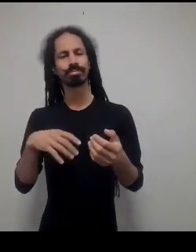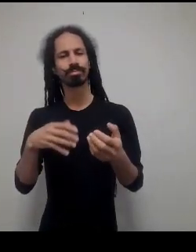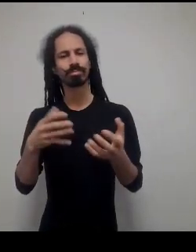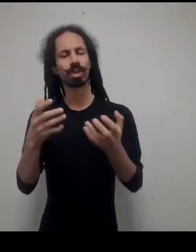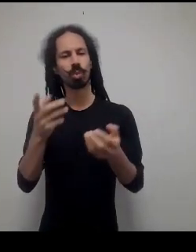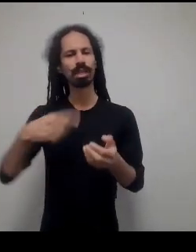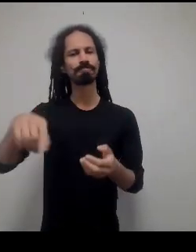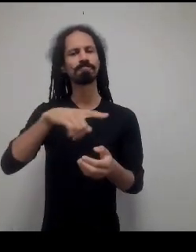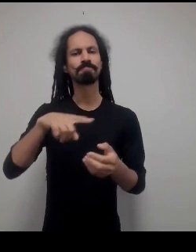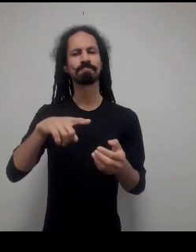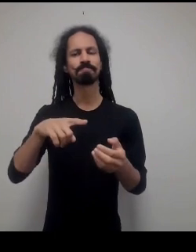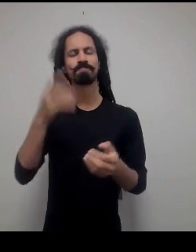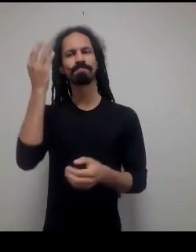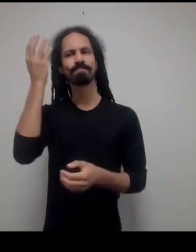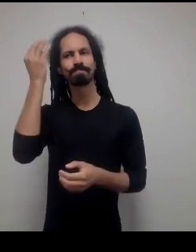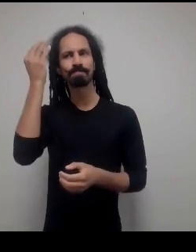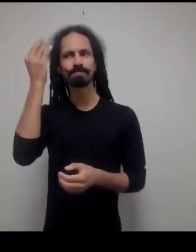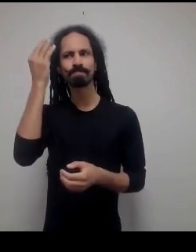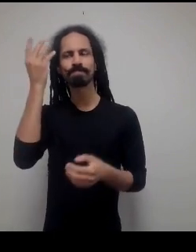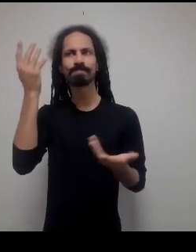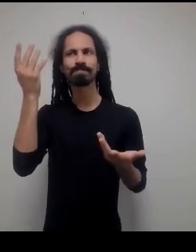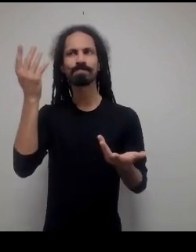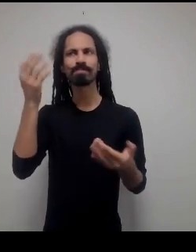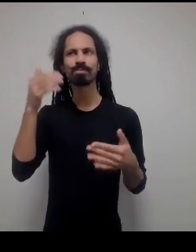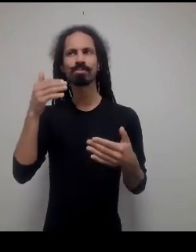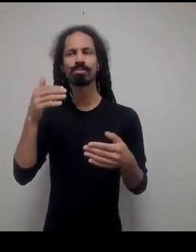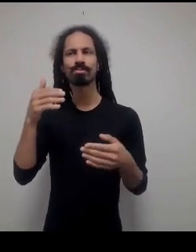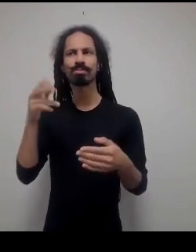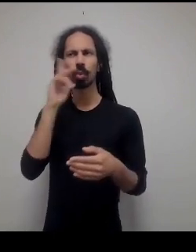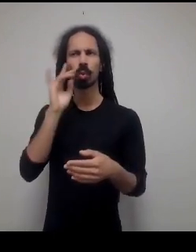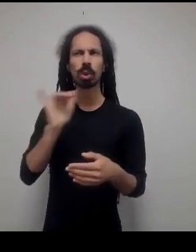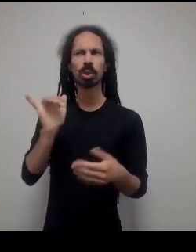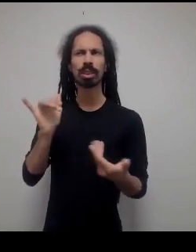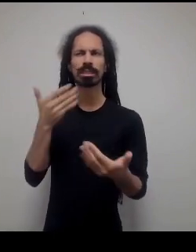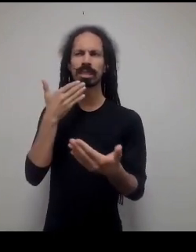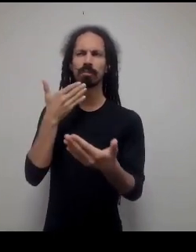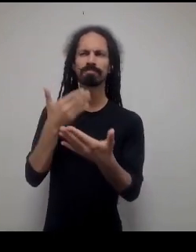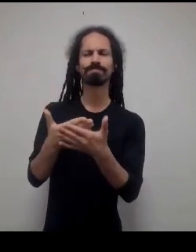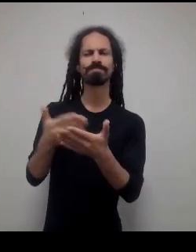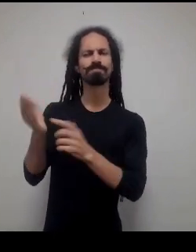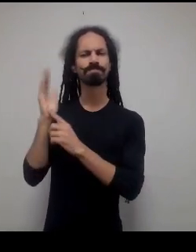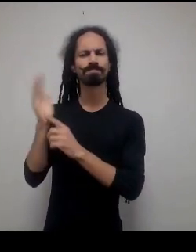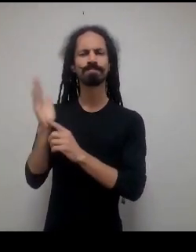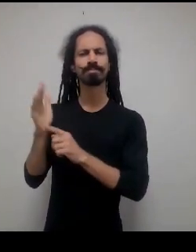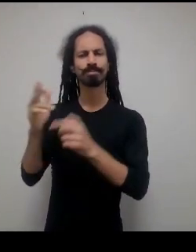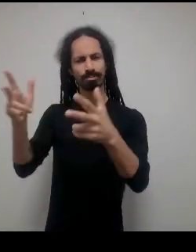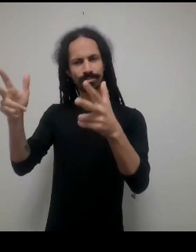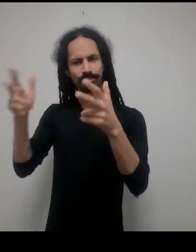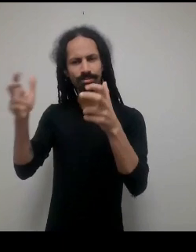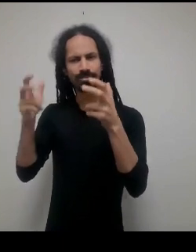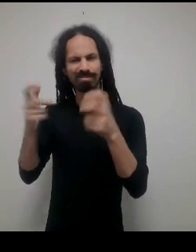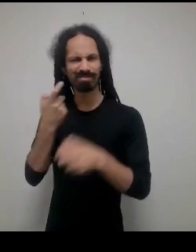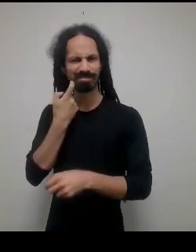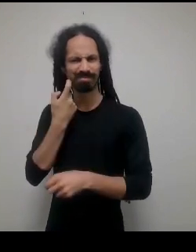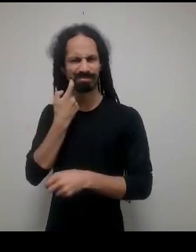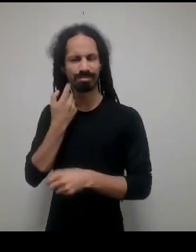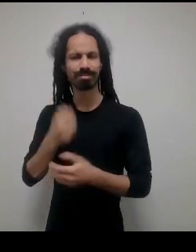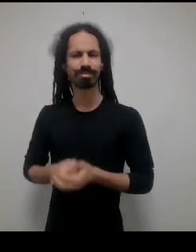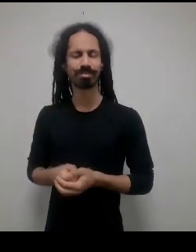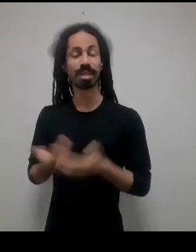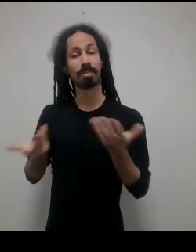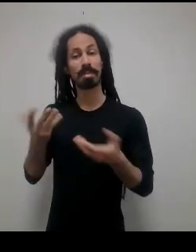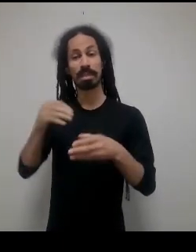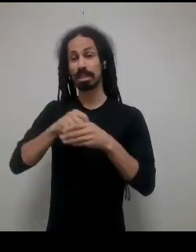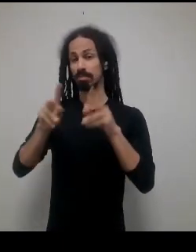would like you to think about a good presentation that you've listened to recently. Maybe it was an in-person session